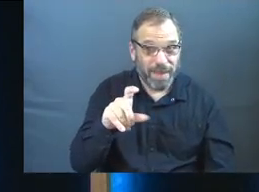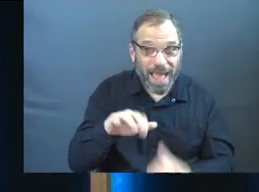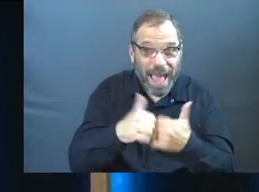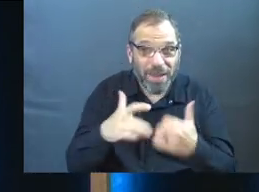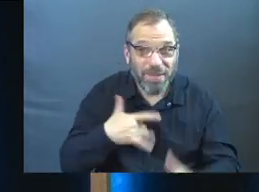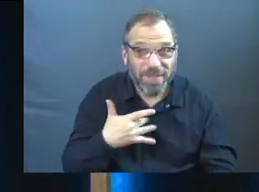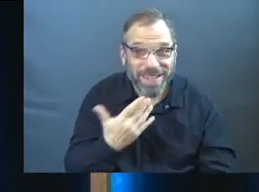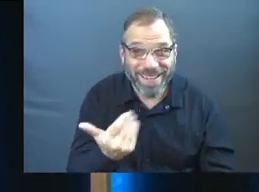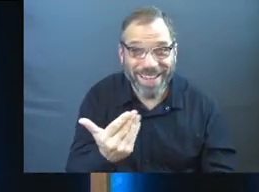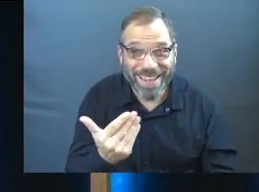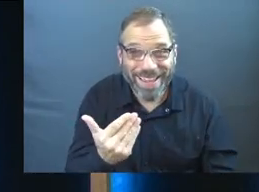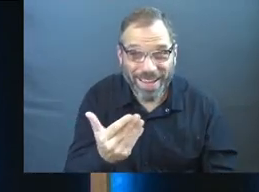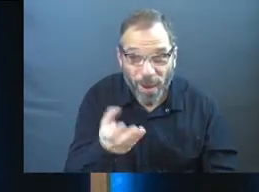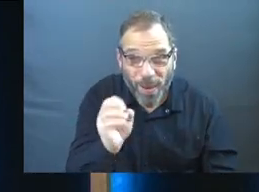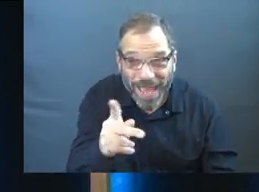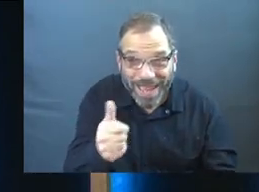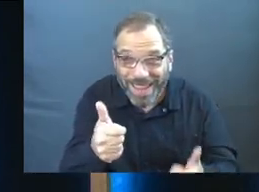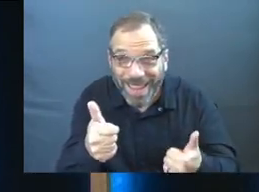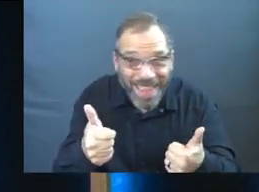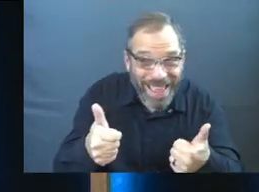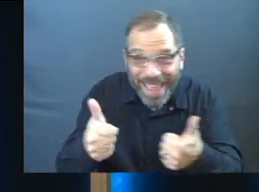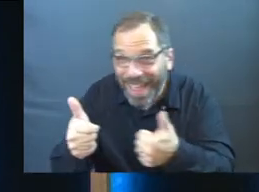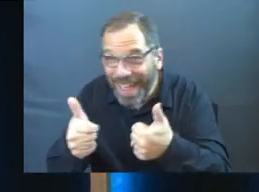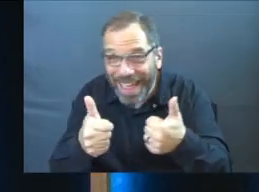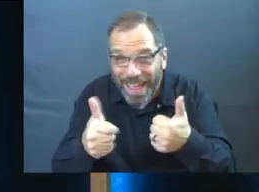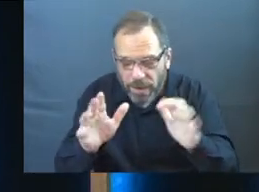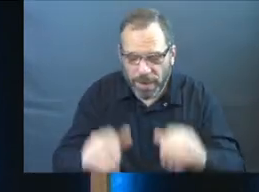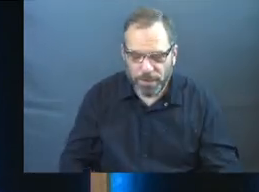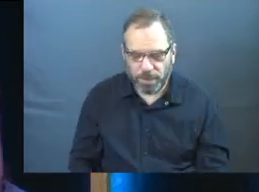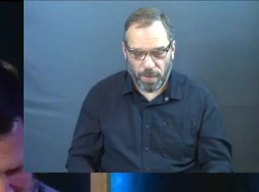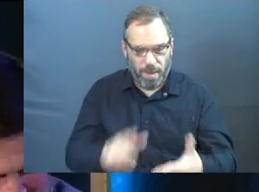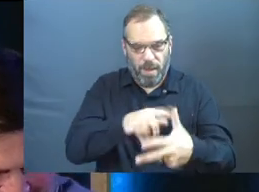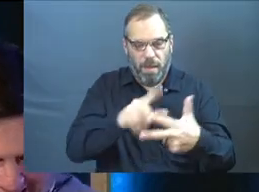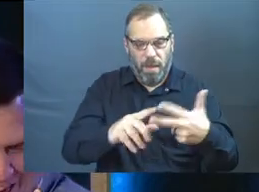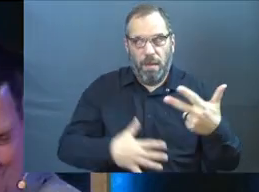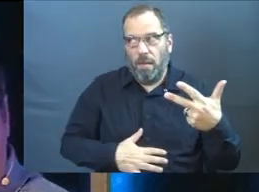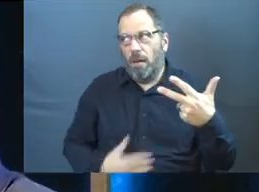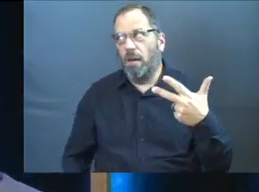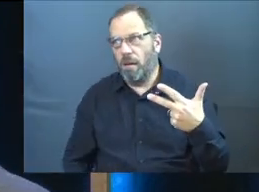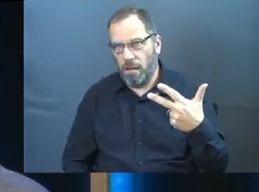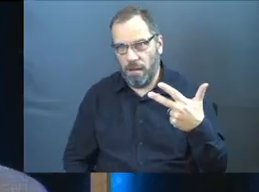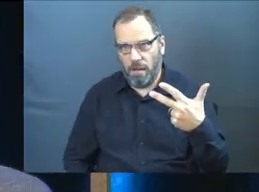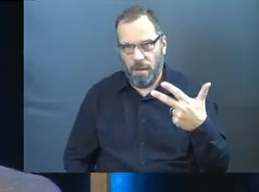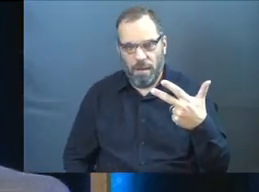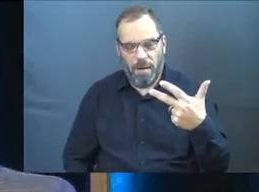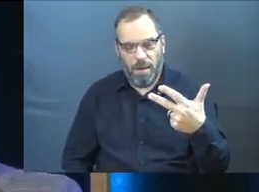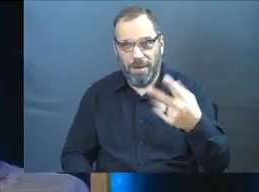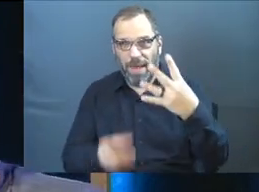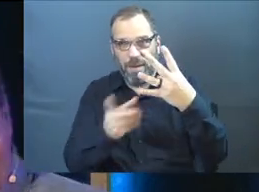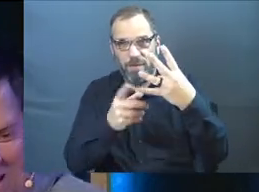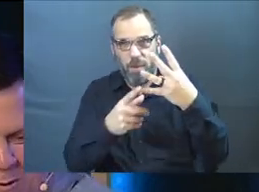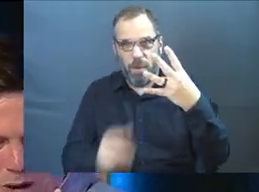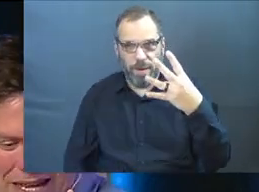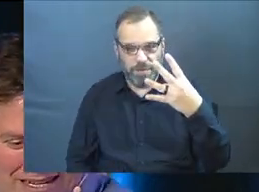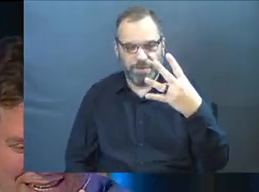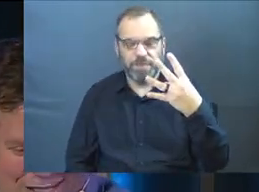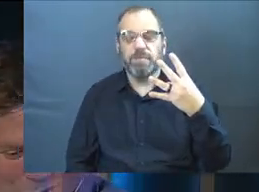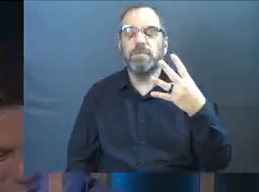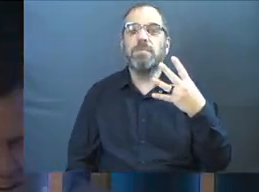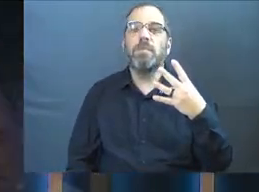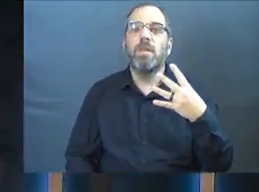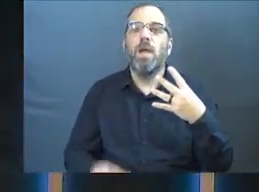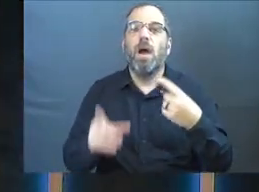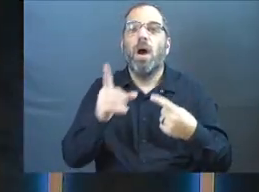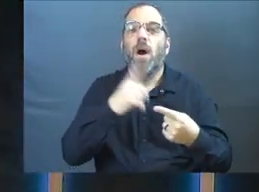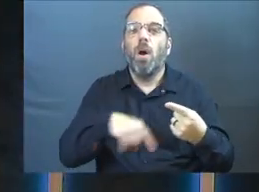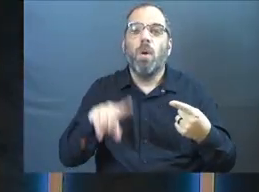far? You okay? All right, three down. Three more to go. Here comes number four. When